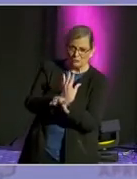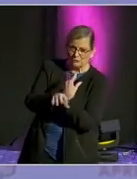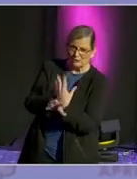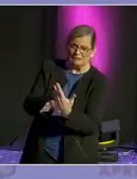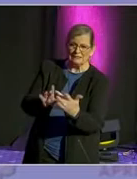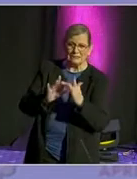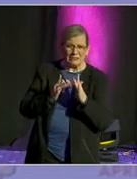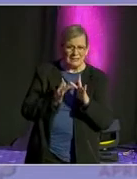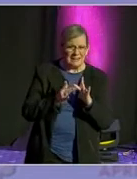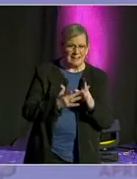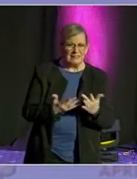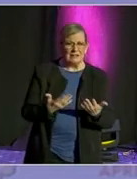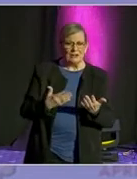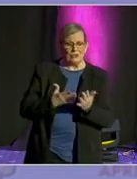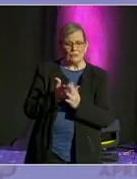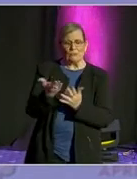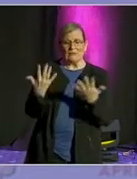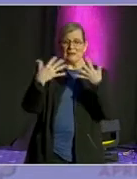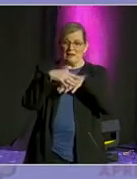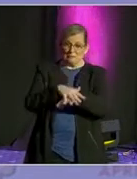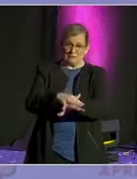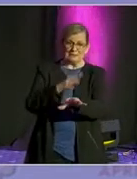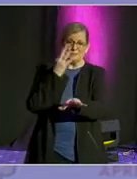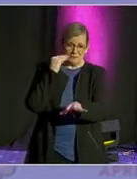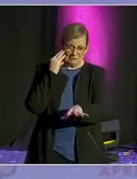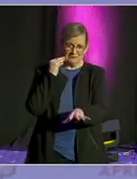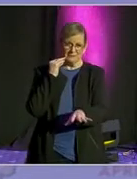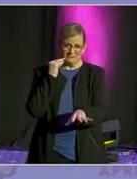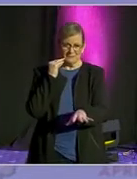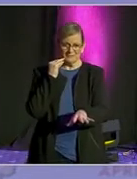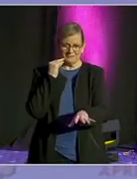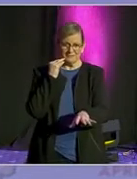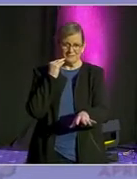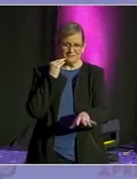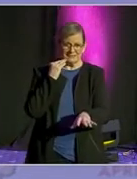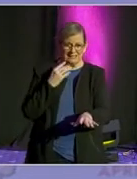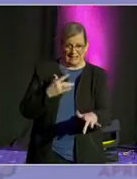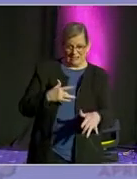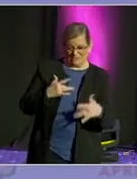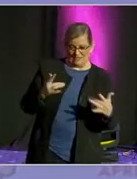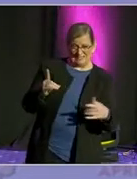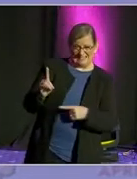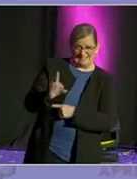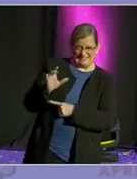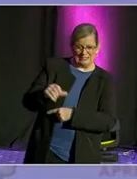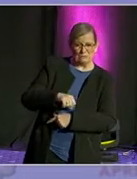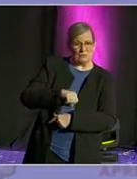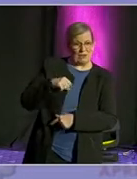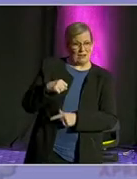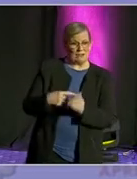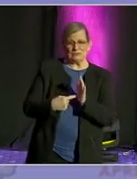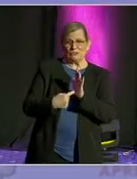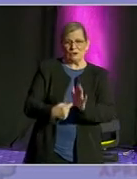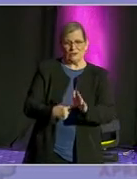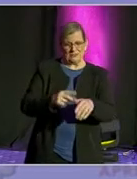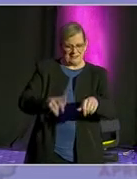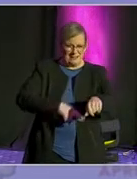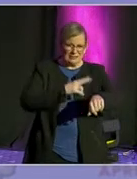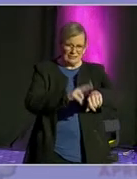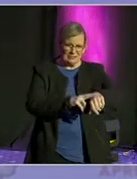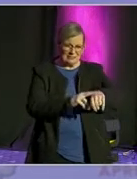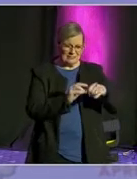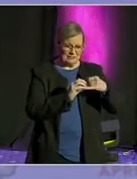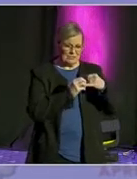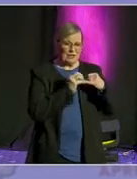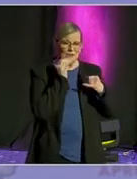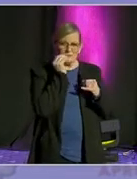hybrid experience that was mentioned by Diana as well. EventCC is proud to present the National Cherry Blossom Festival